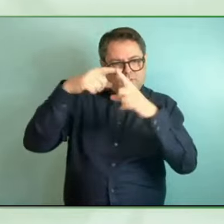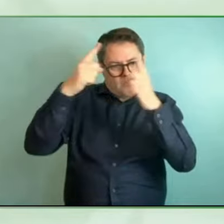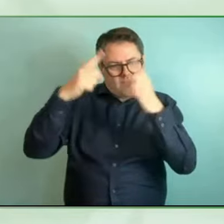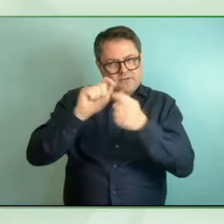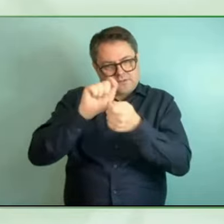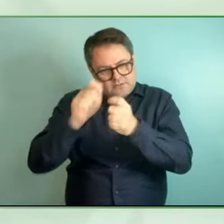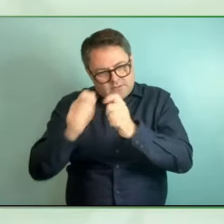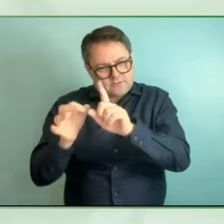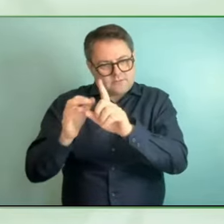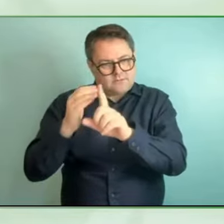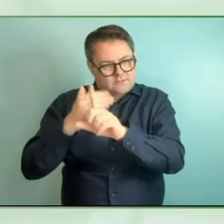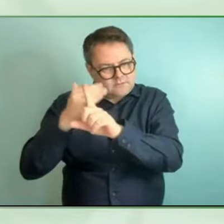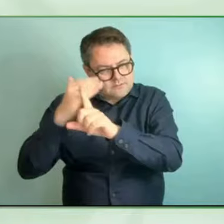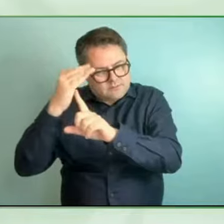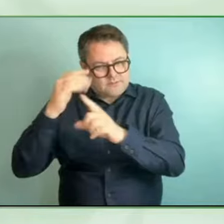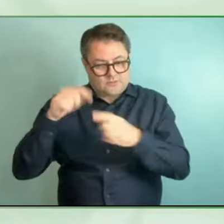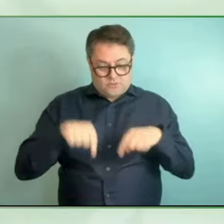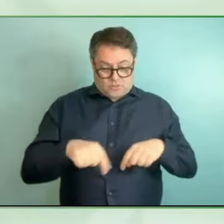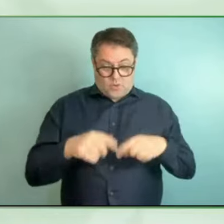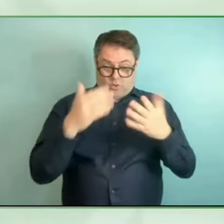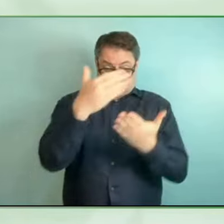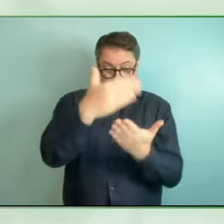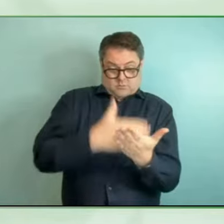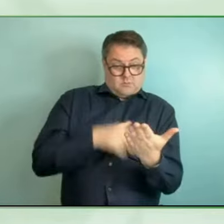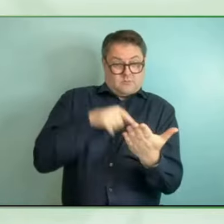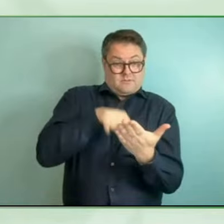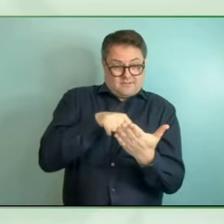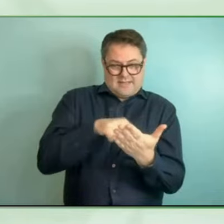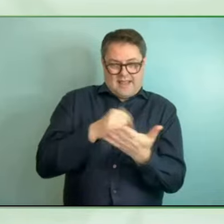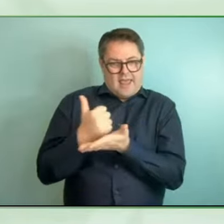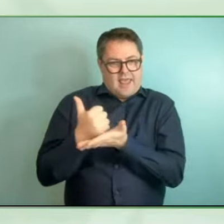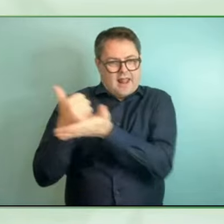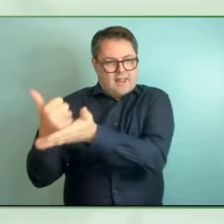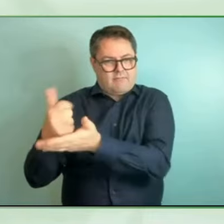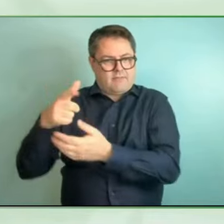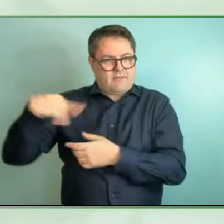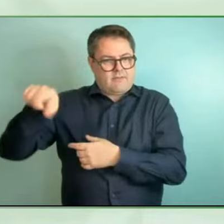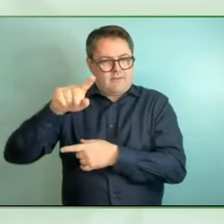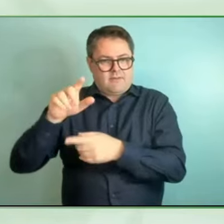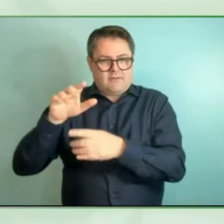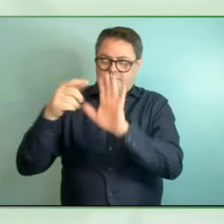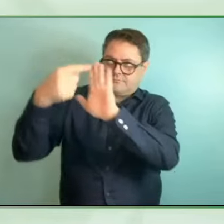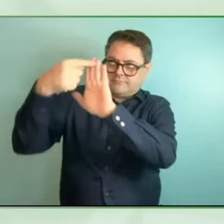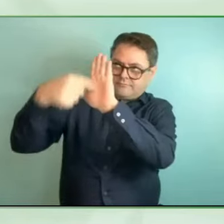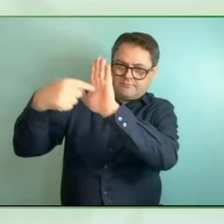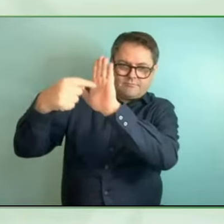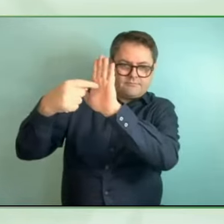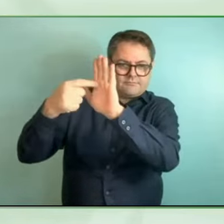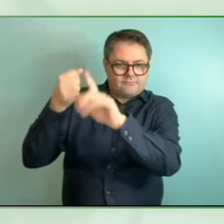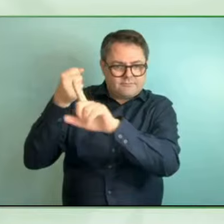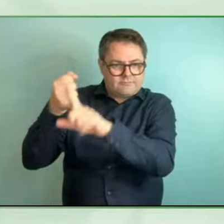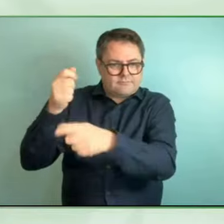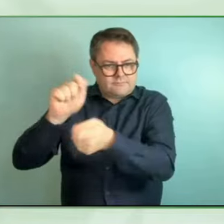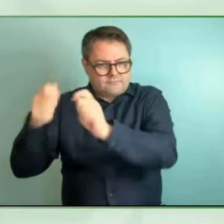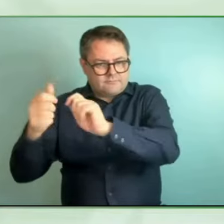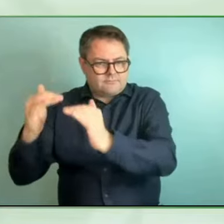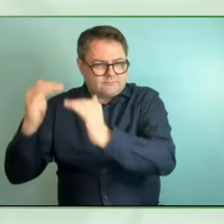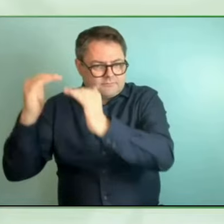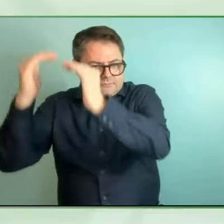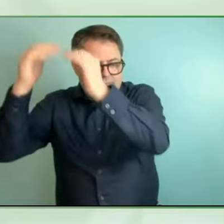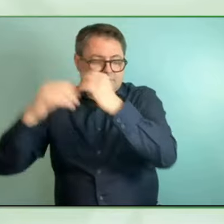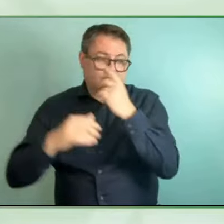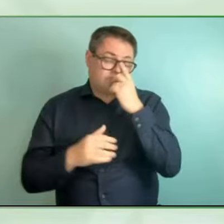them. This declaration is a tool for them. Like, as I said, when you are a disability officer or in